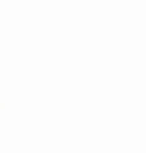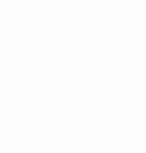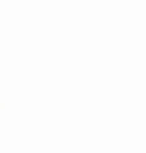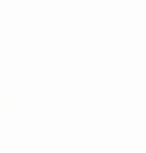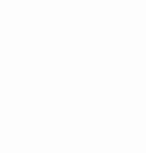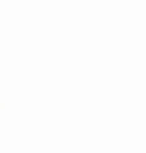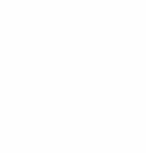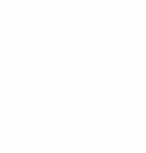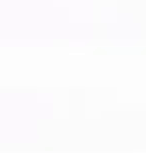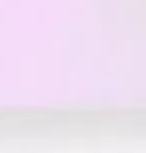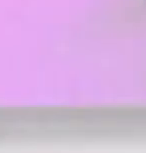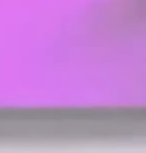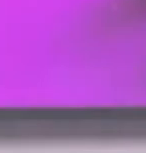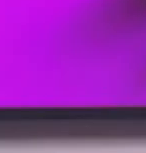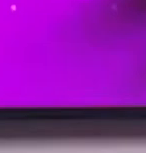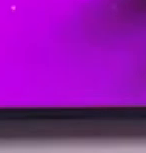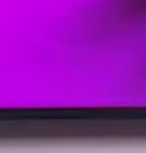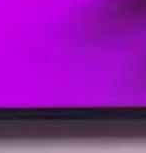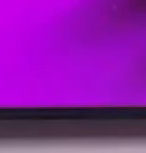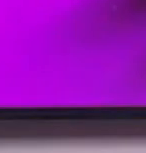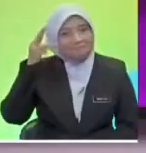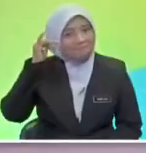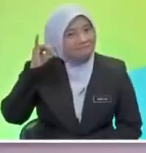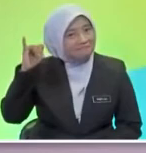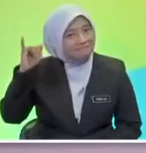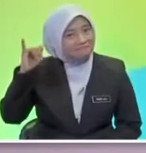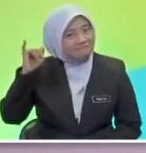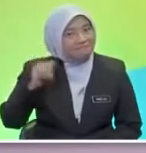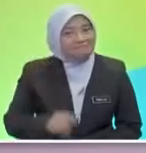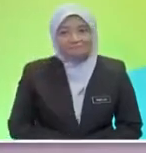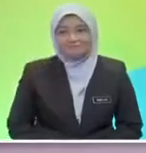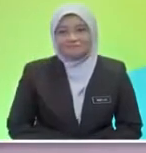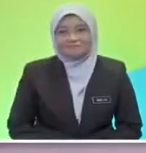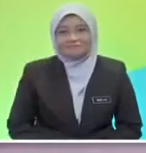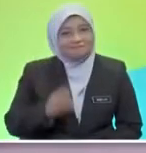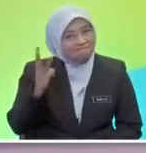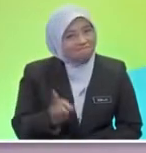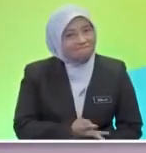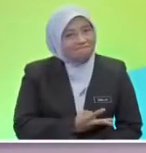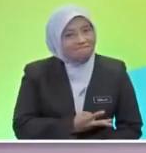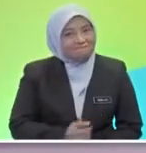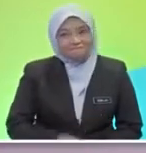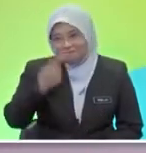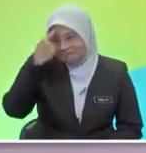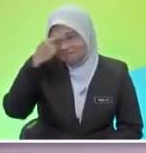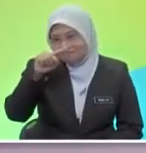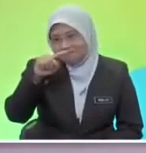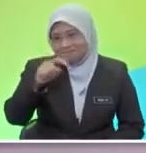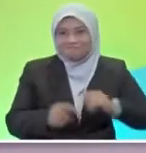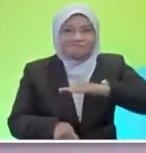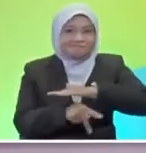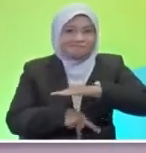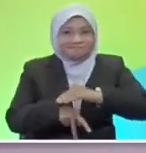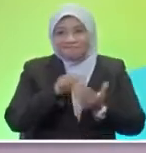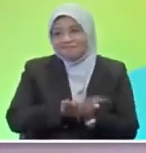Didiktv KPM. Hello, hello, hello. Welcome back to our slot Prasekolah. And today for